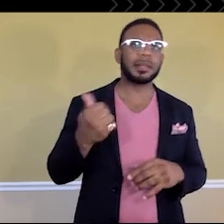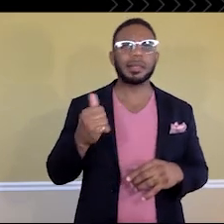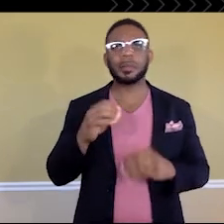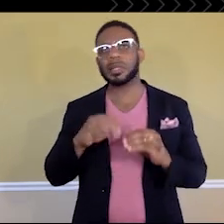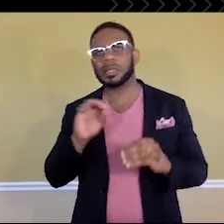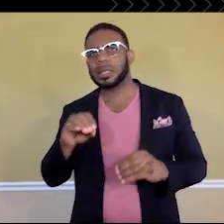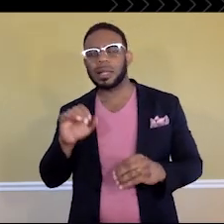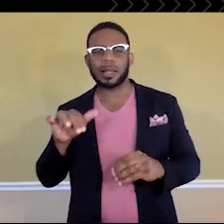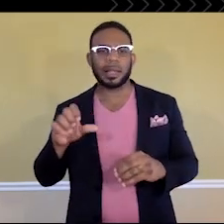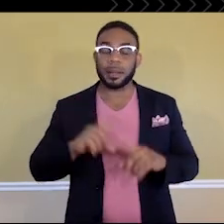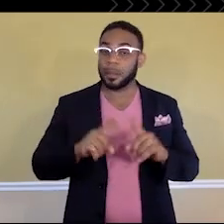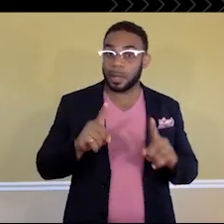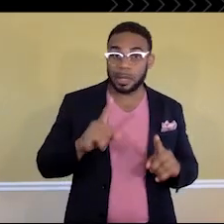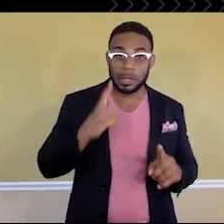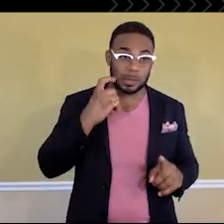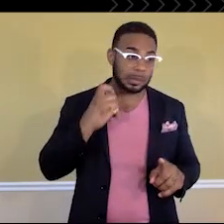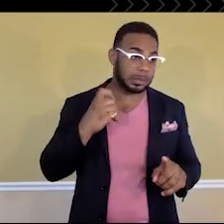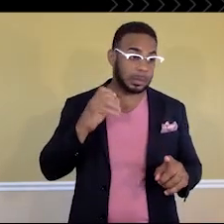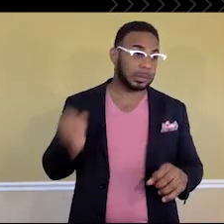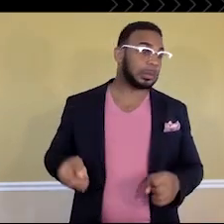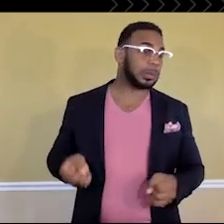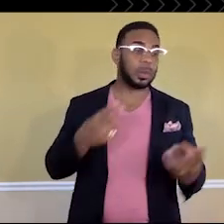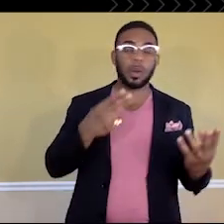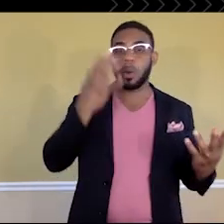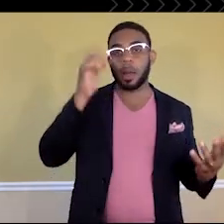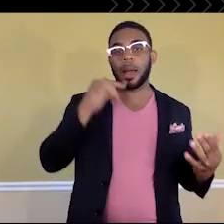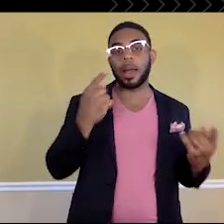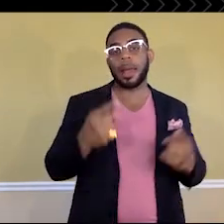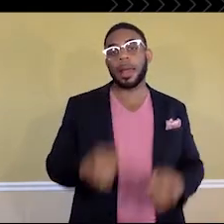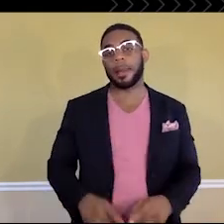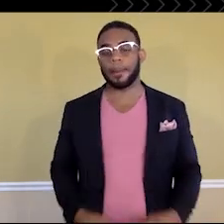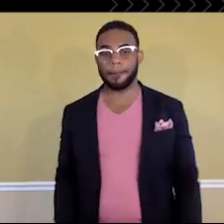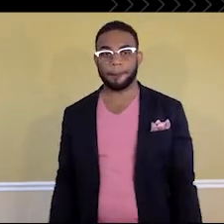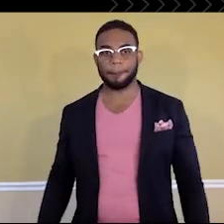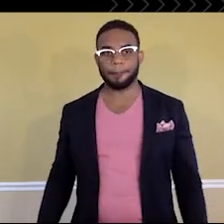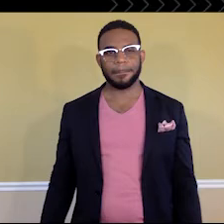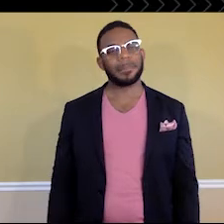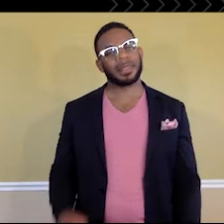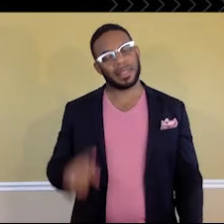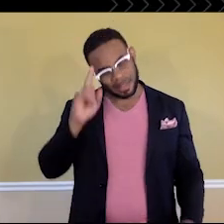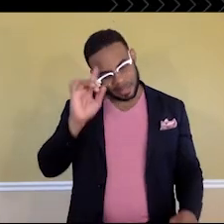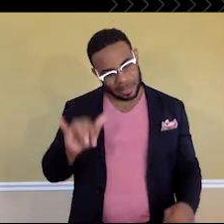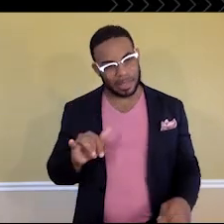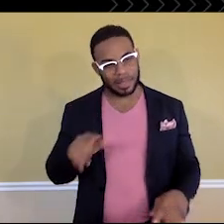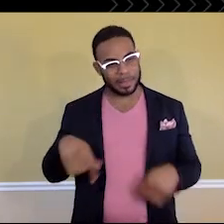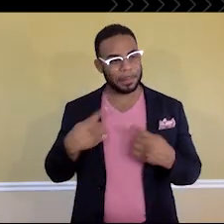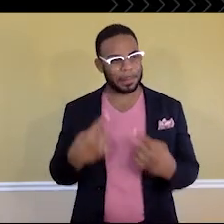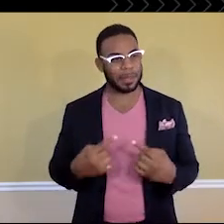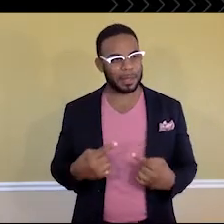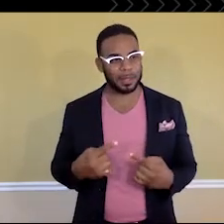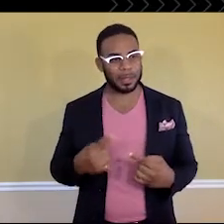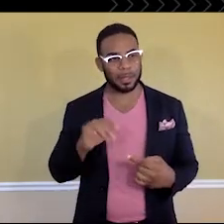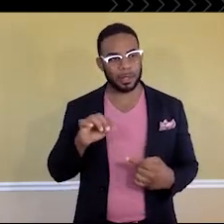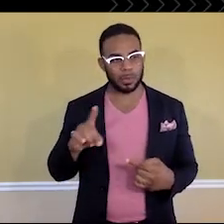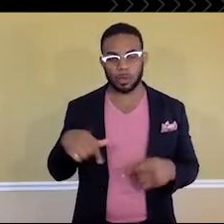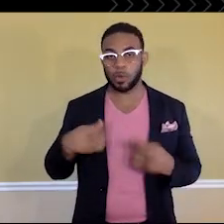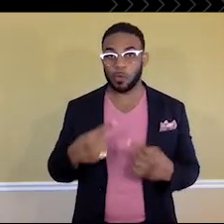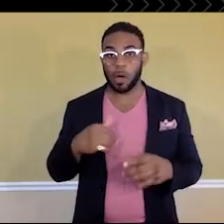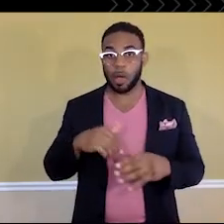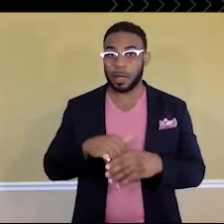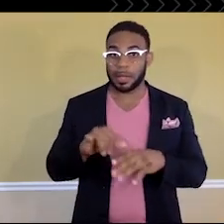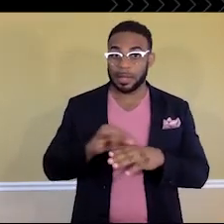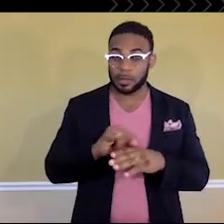10% of the cases, but just throw away why these are happening. I think that's been the trend so far